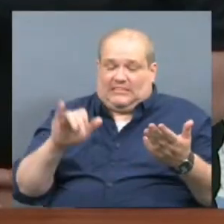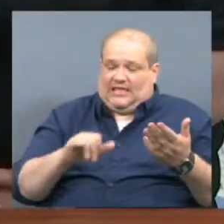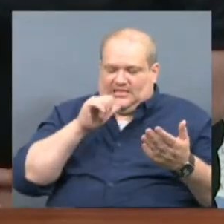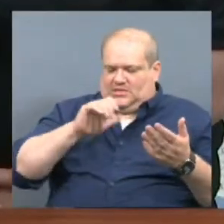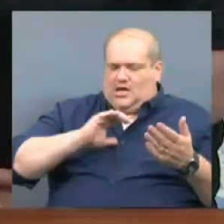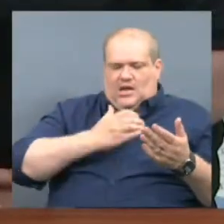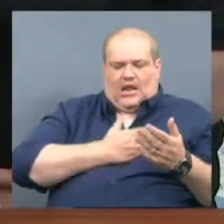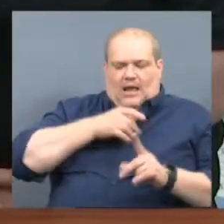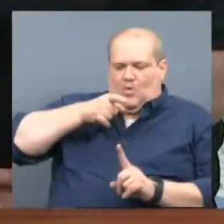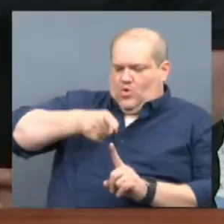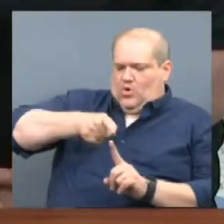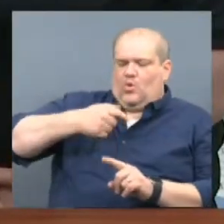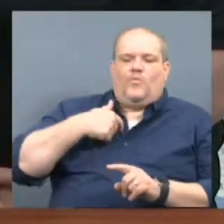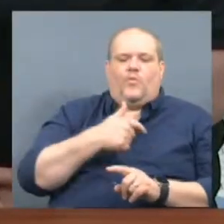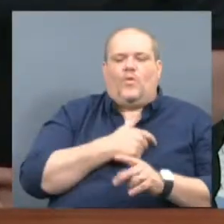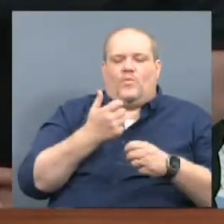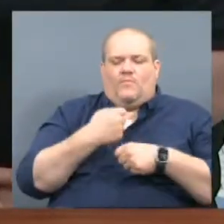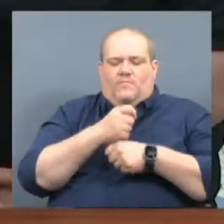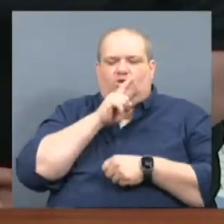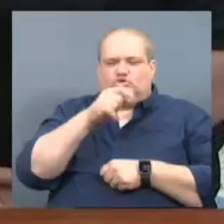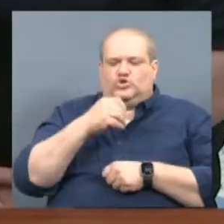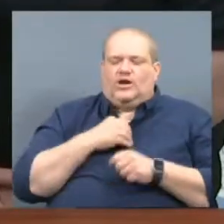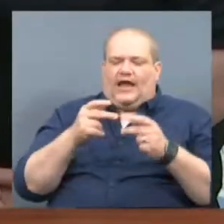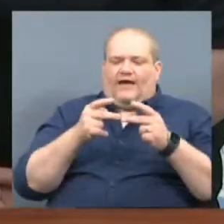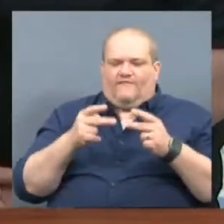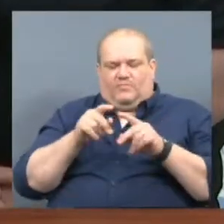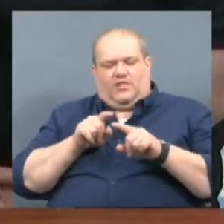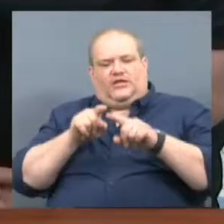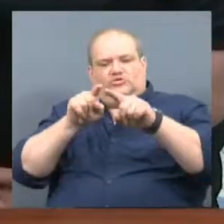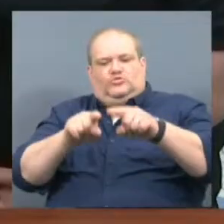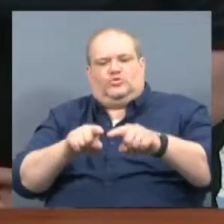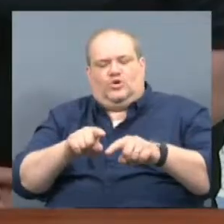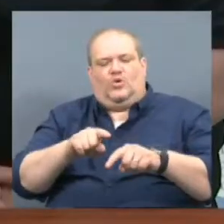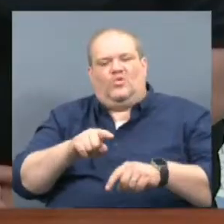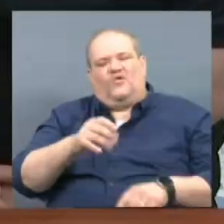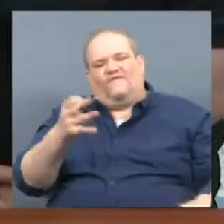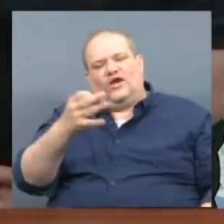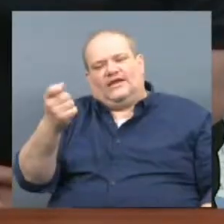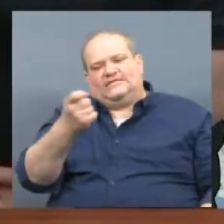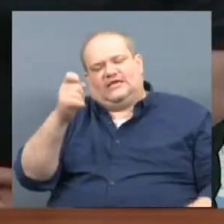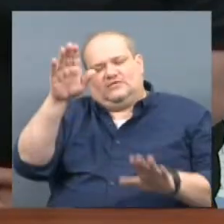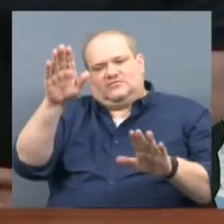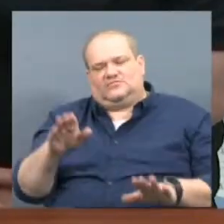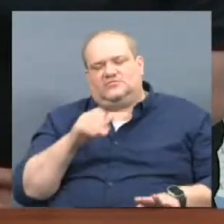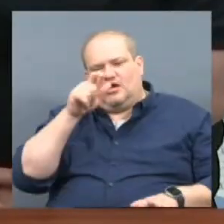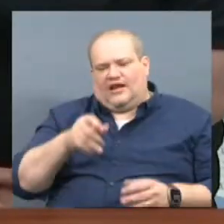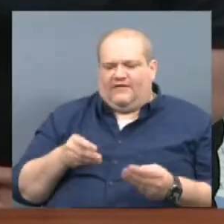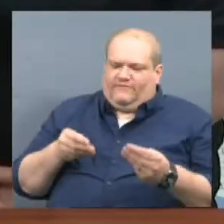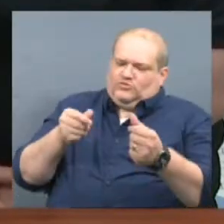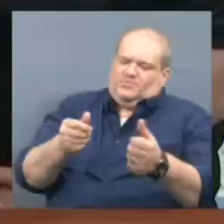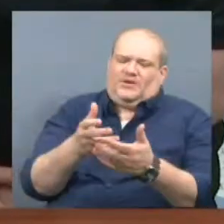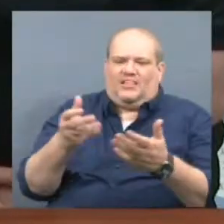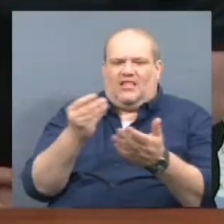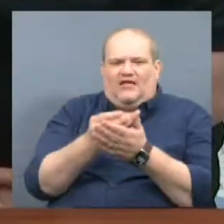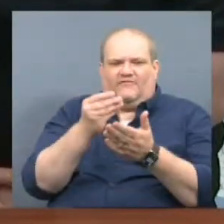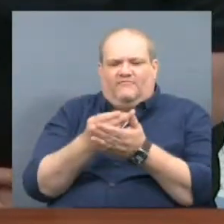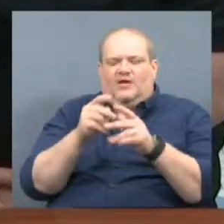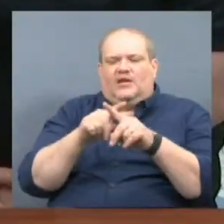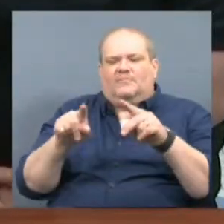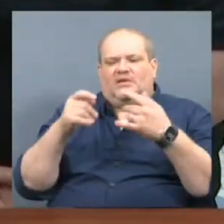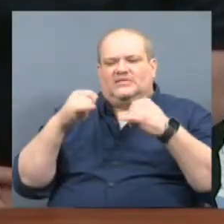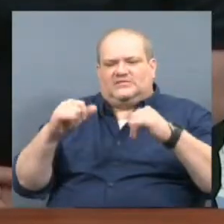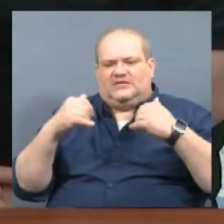not what we're doing. We just want to make sure that we have a place to go on weekends that you don't have to spend a lot of money on, and you can still